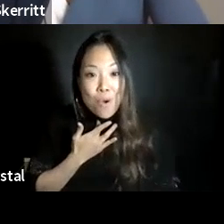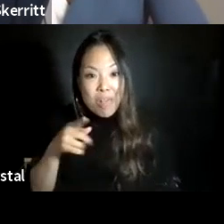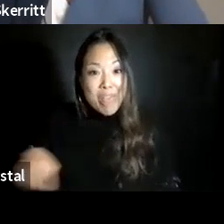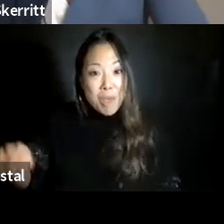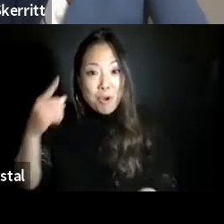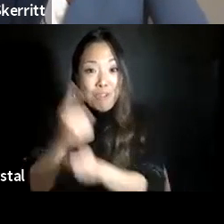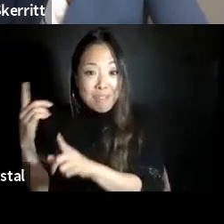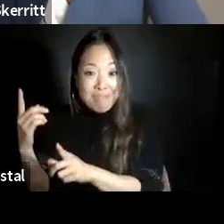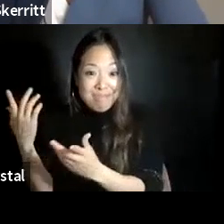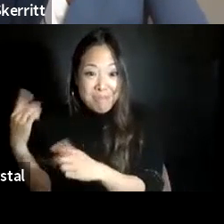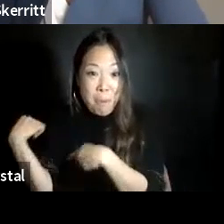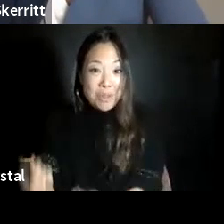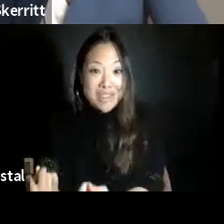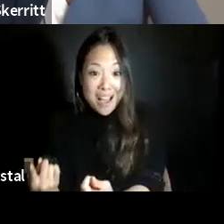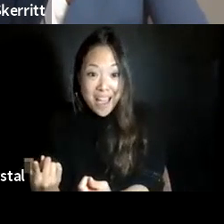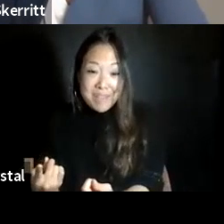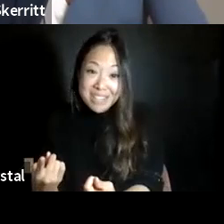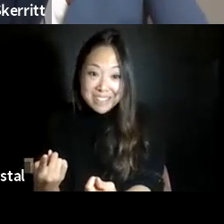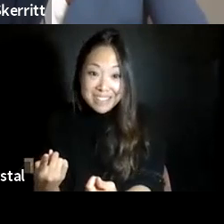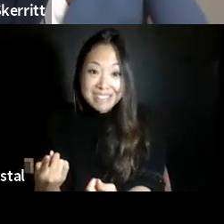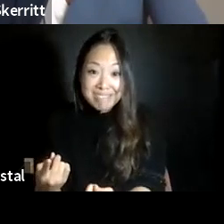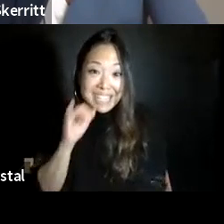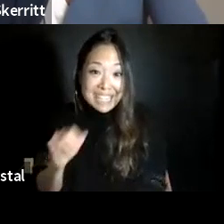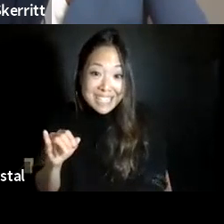especially if there are other, somehow it's